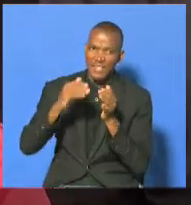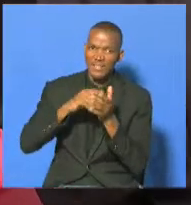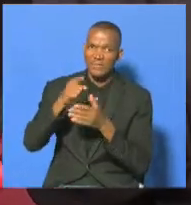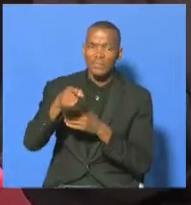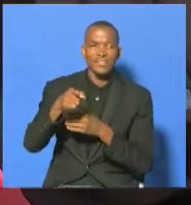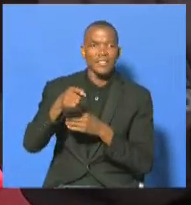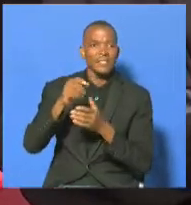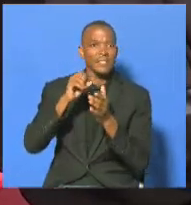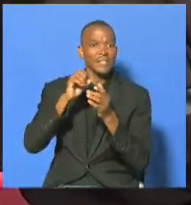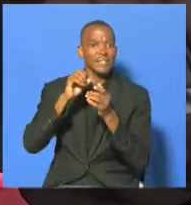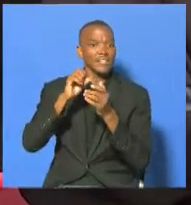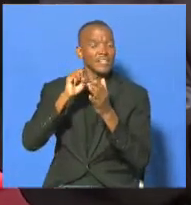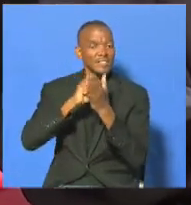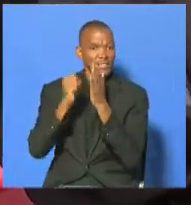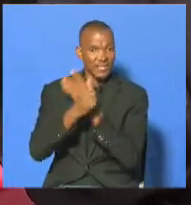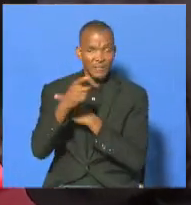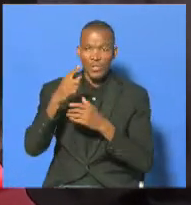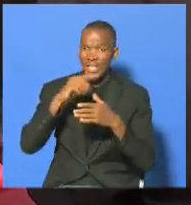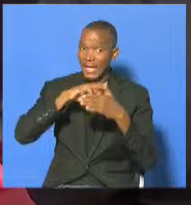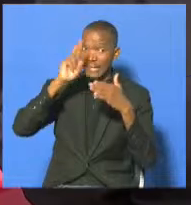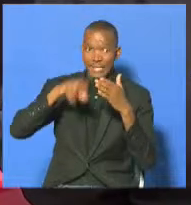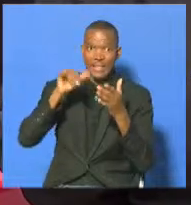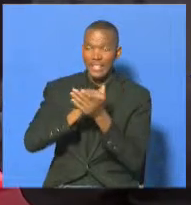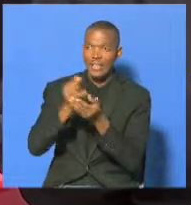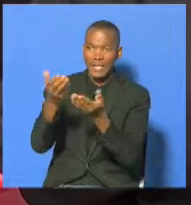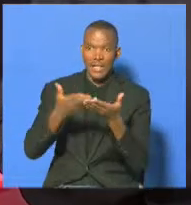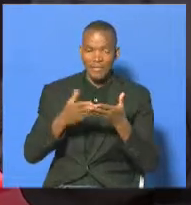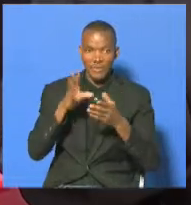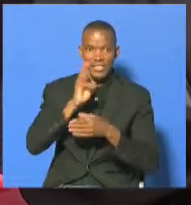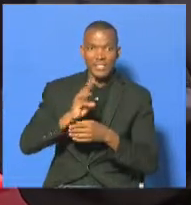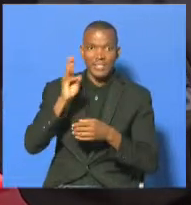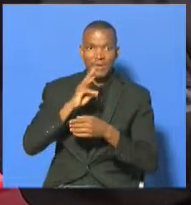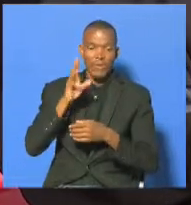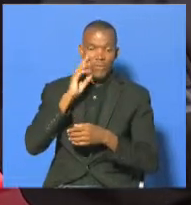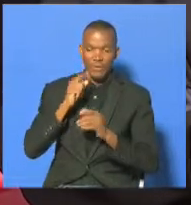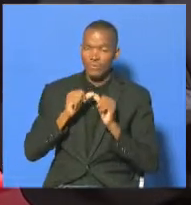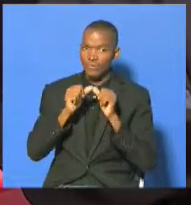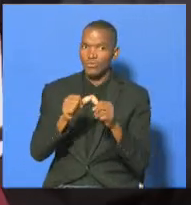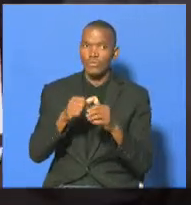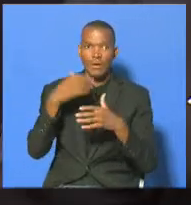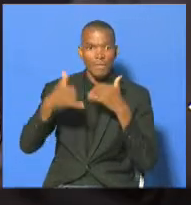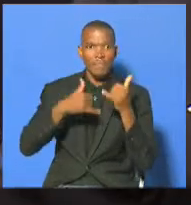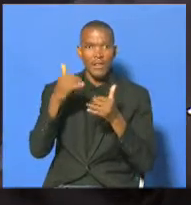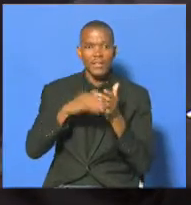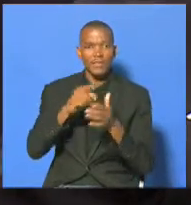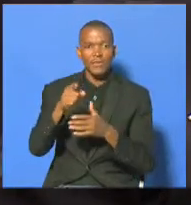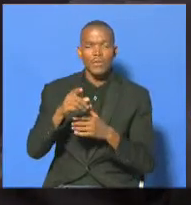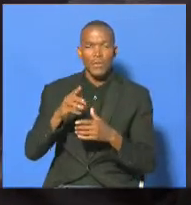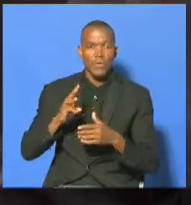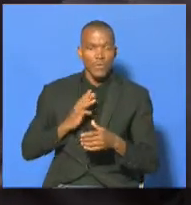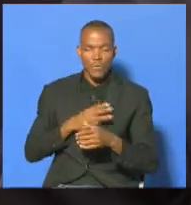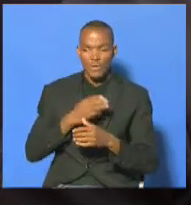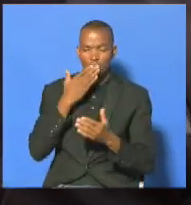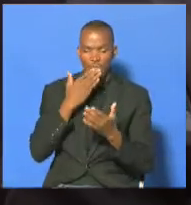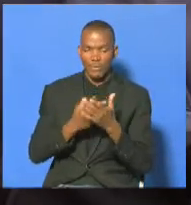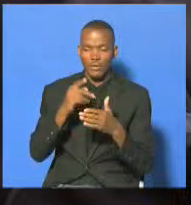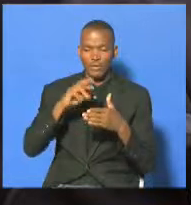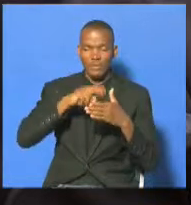So whatever result comes on Saturday, we'll still play and until the last game. We are in a very good run of